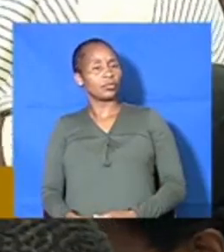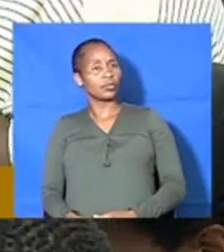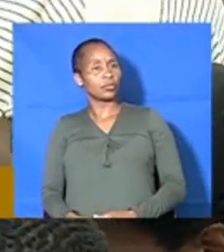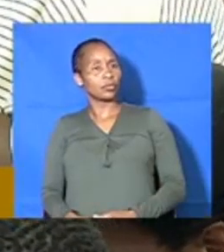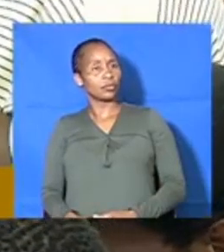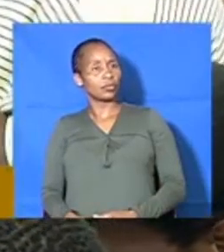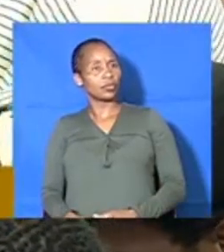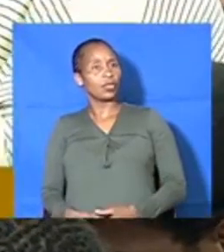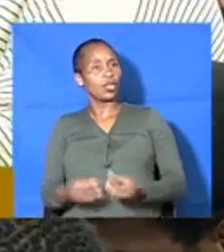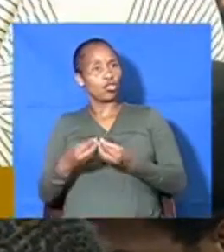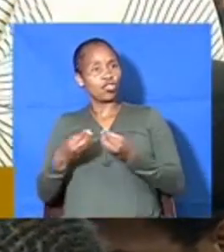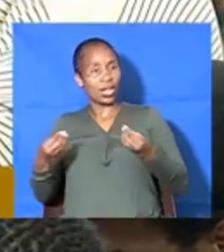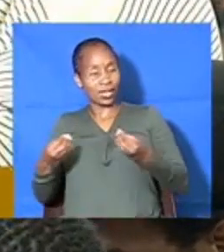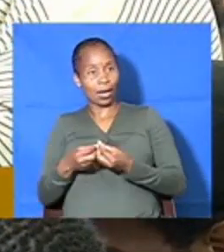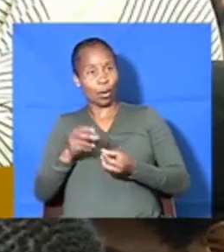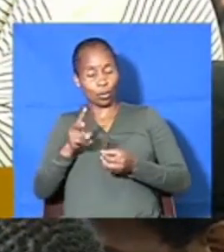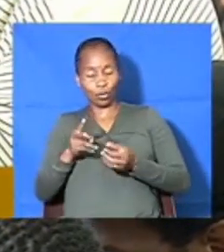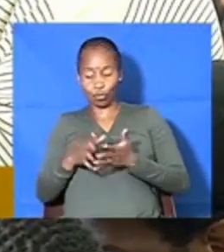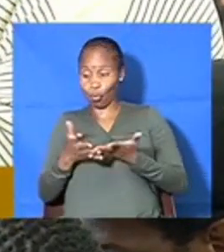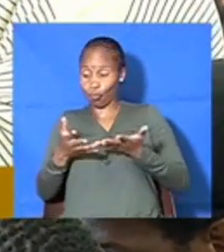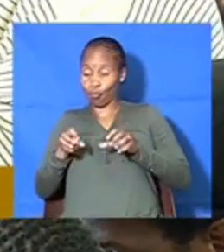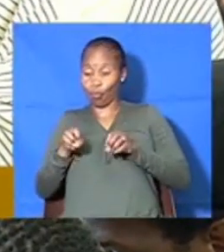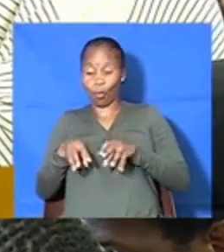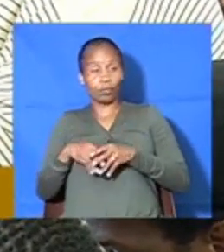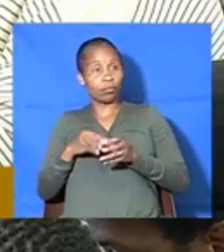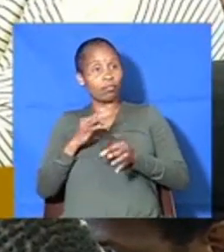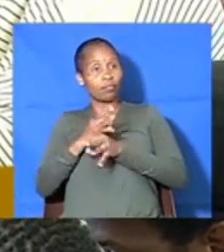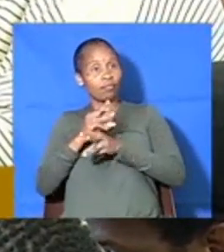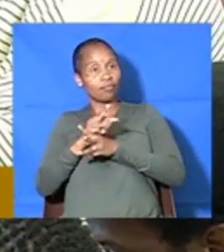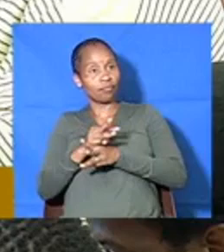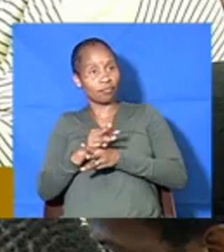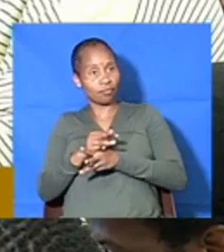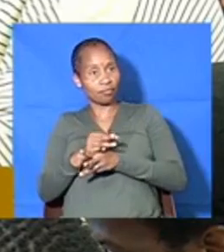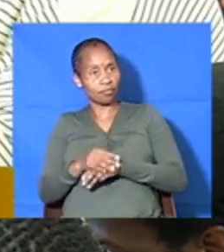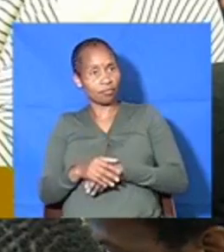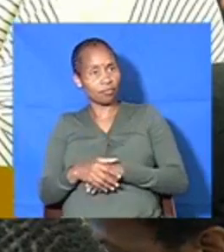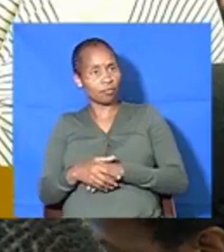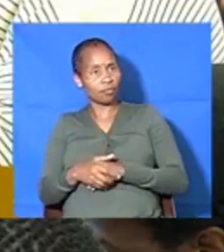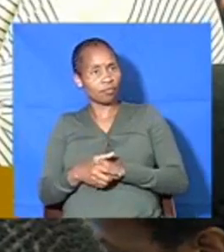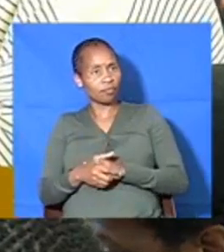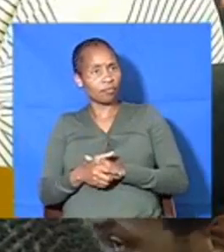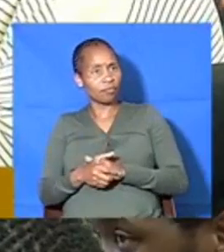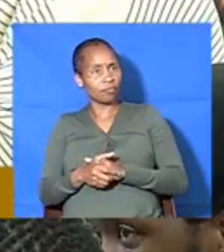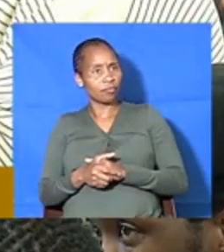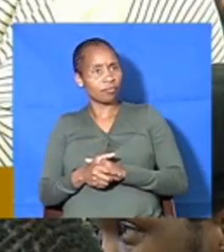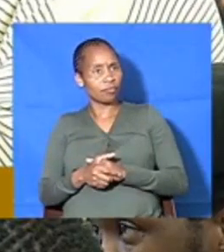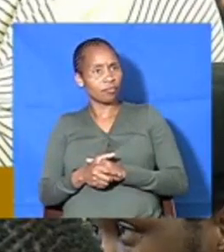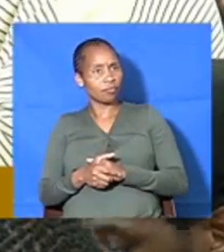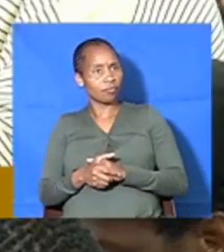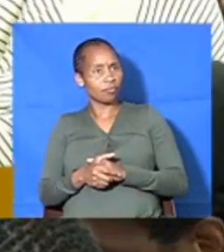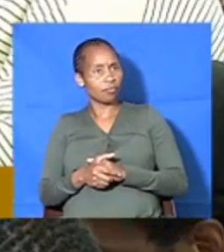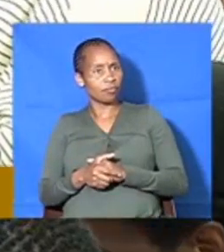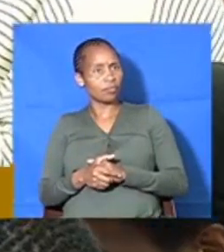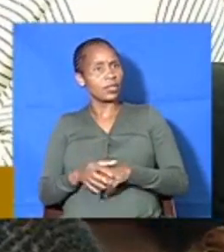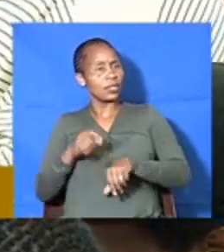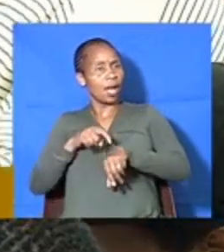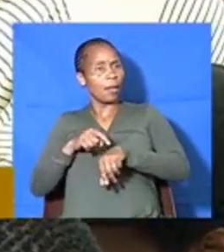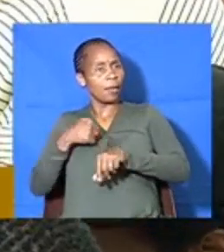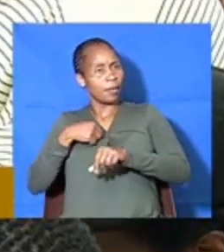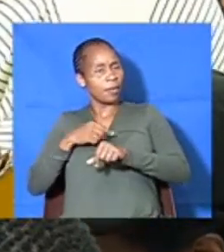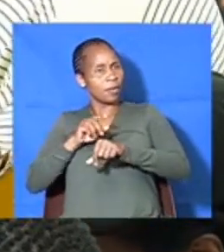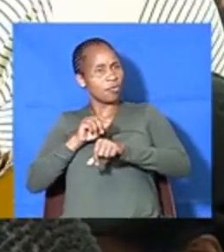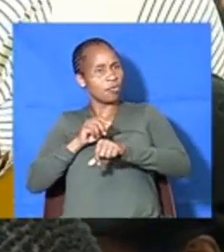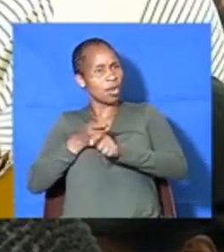Someone says he's asking to go to Joburg. We'll come back in December. At